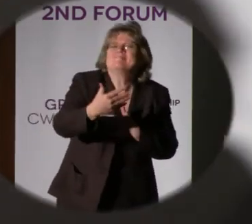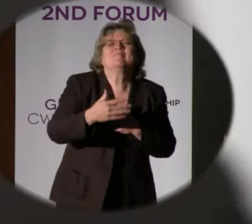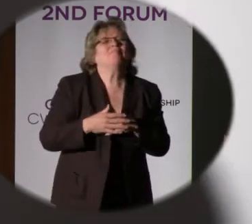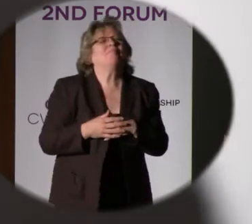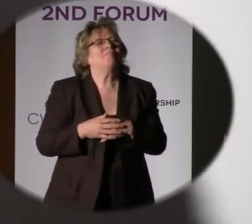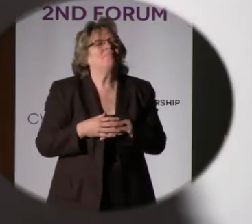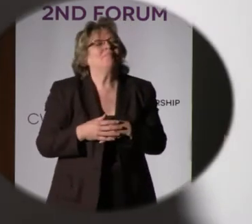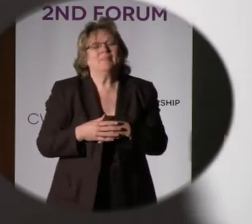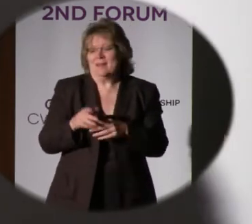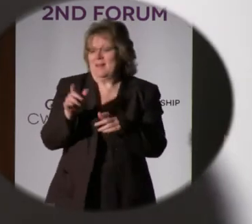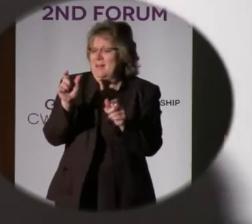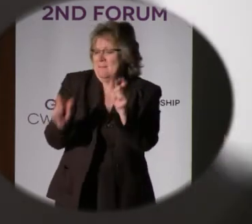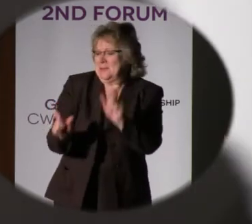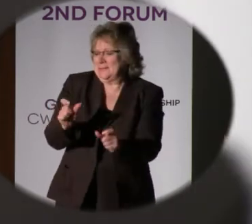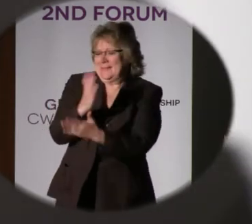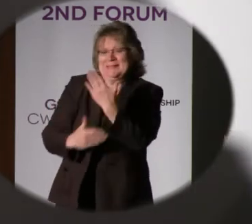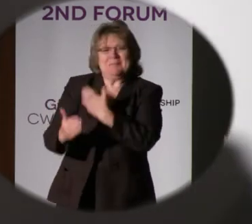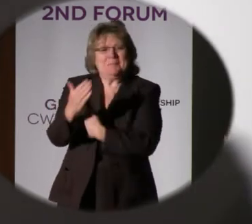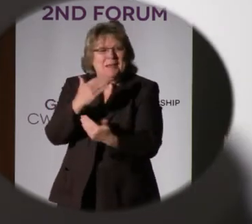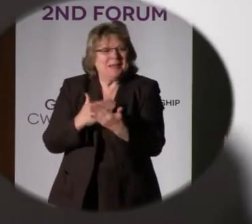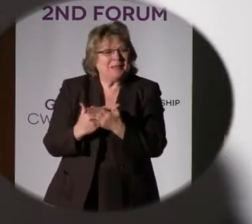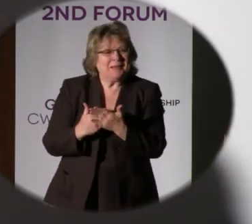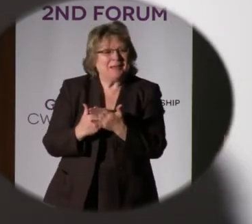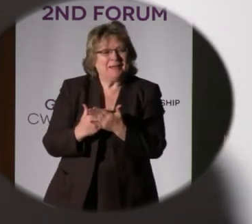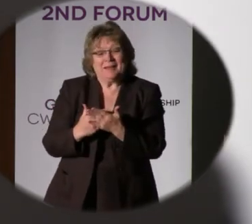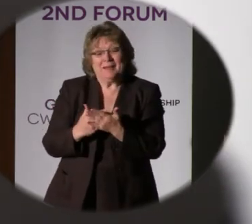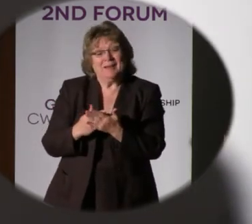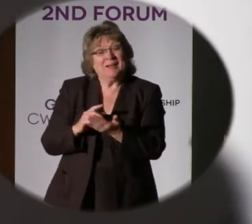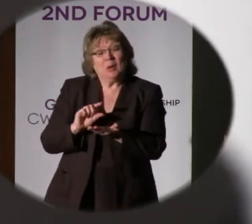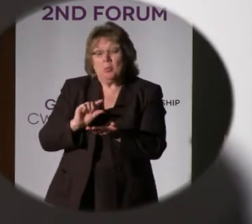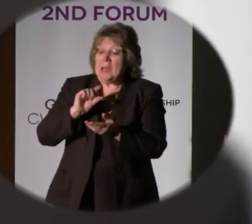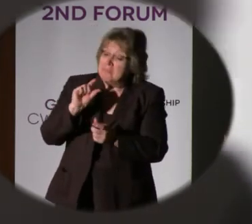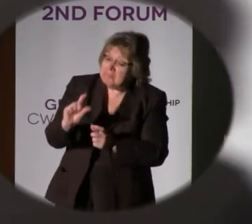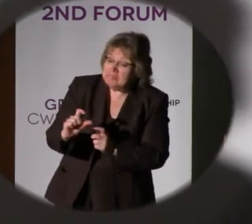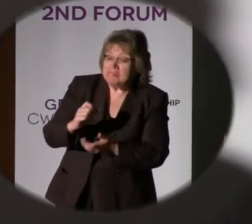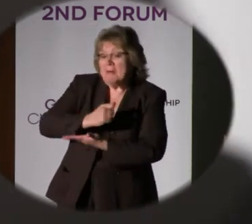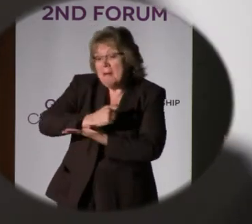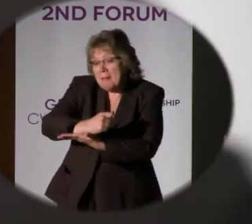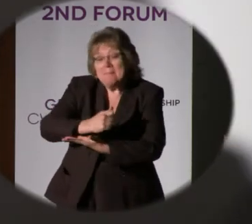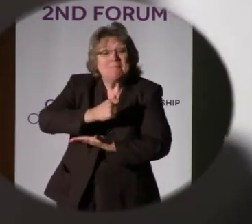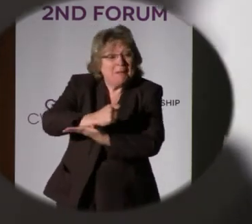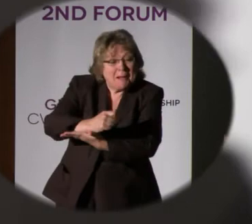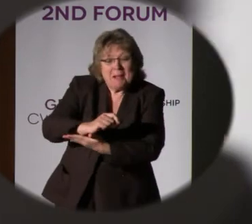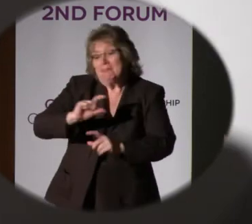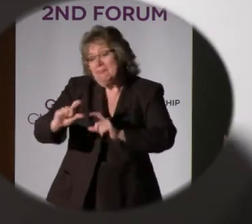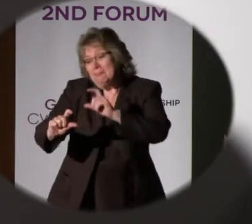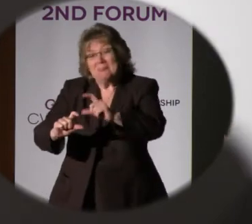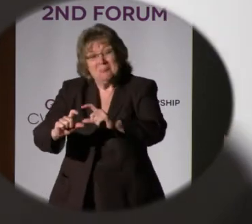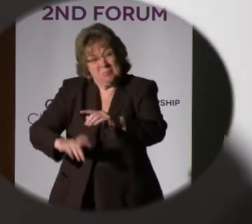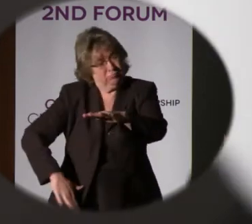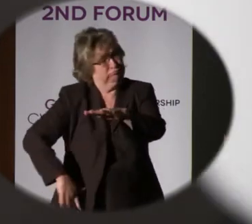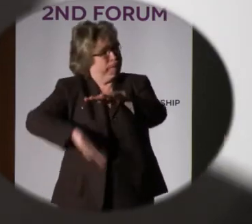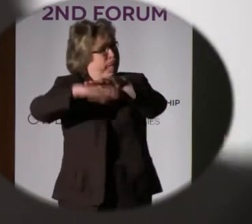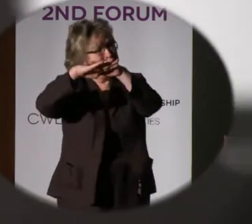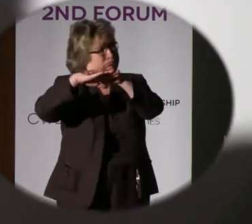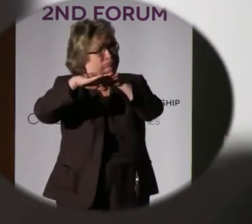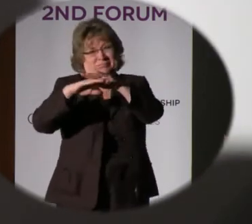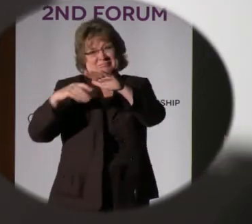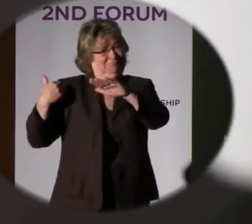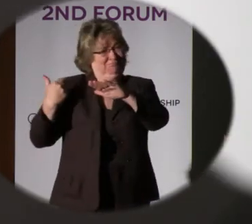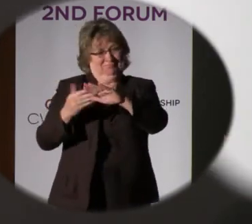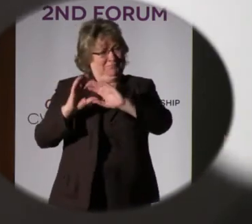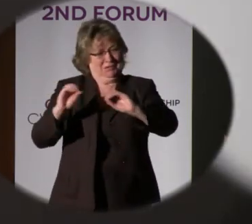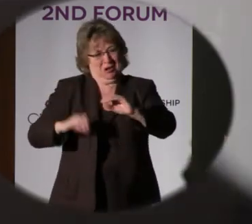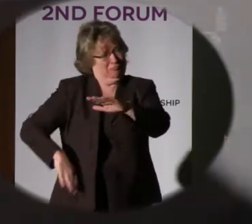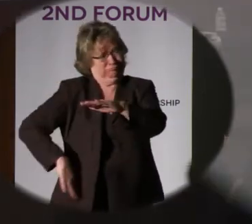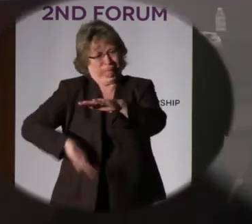from them. And this was an official from Ministry of Education who was